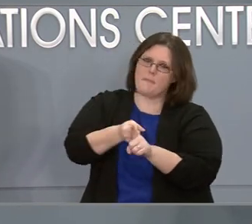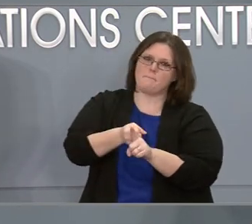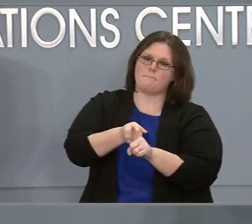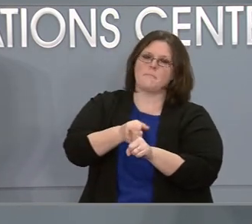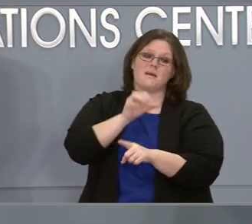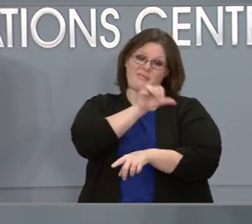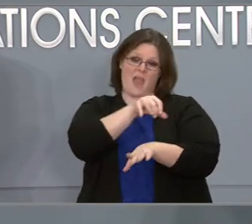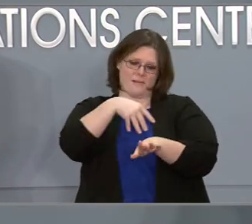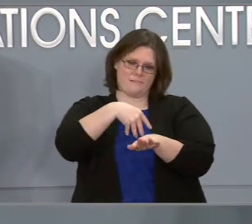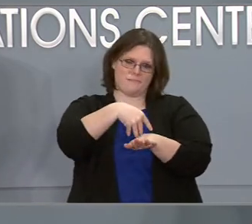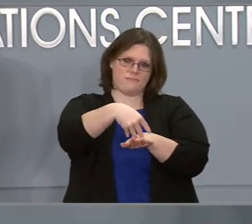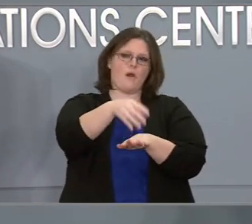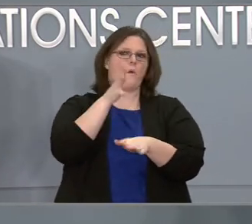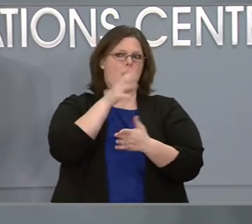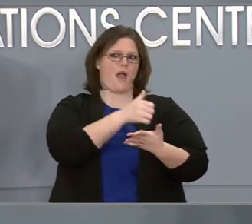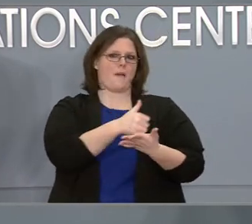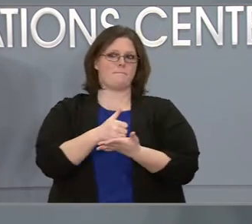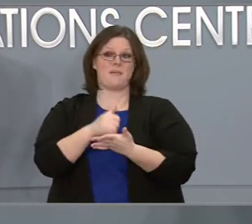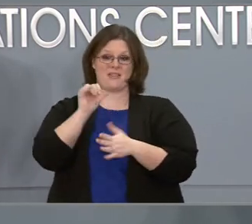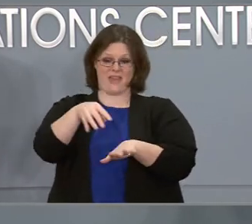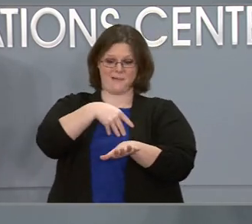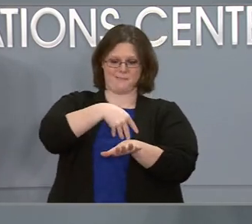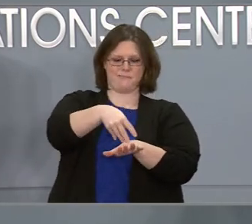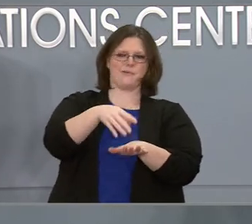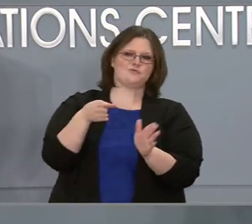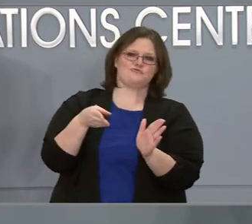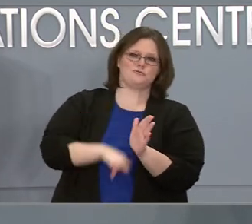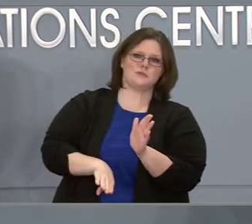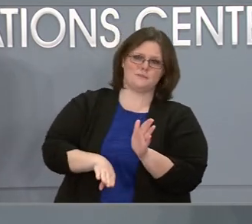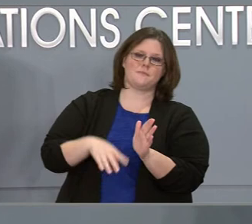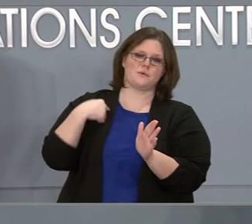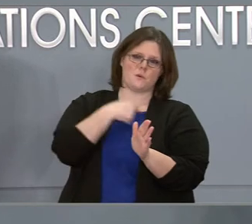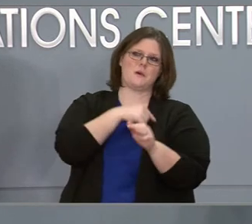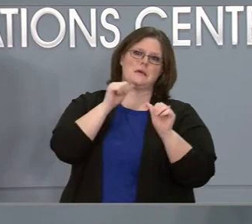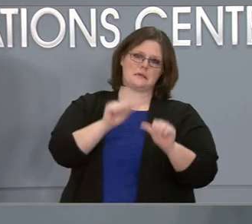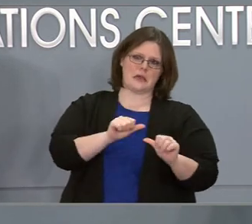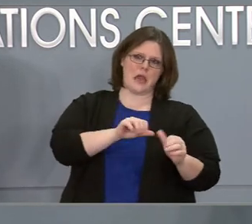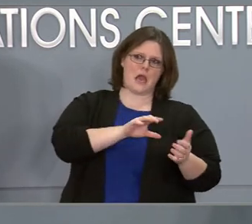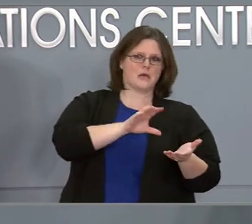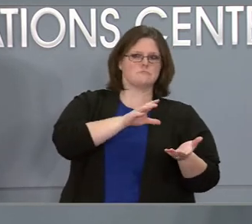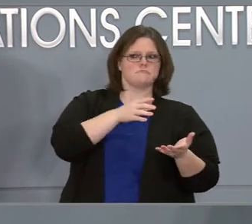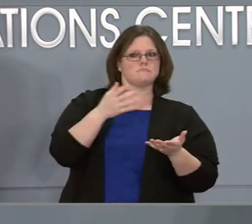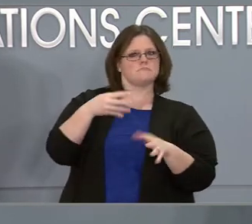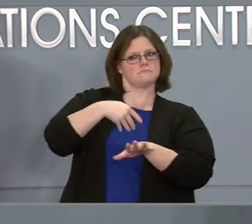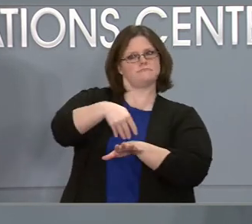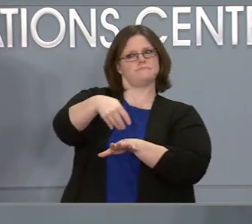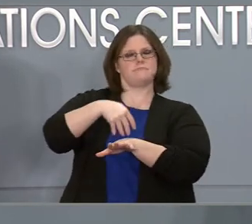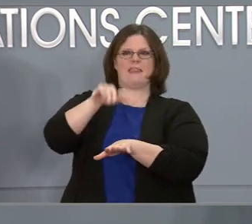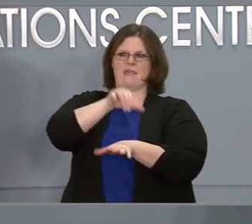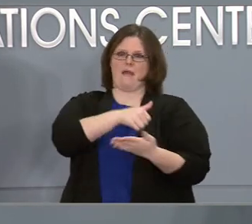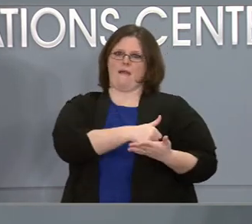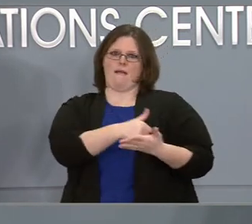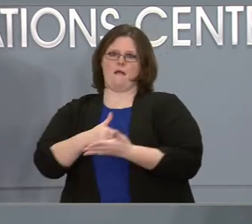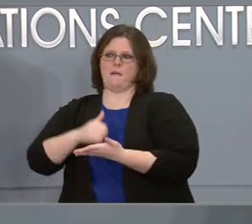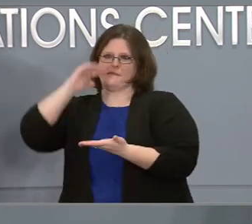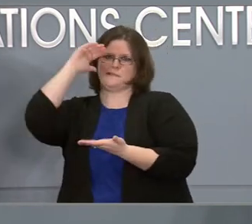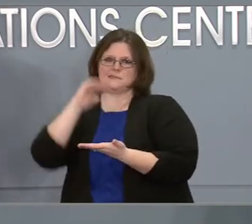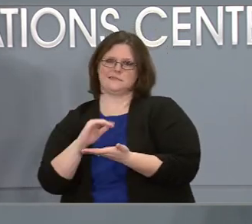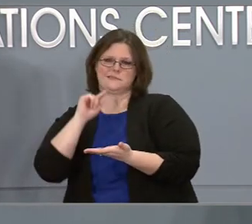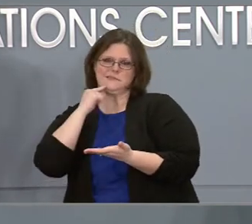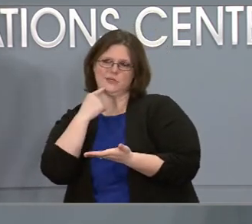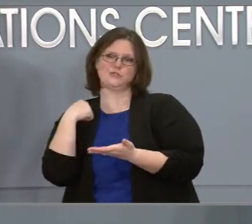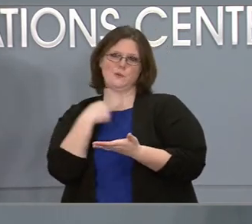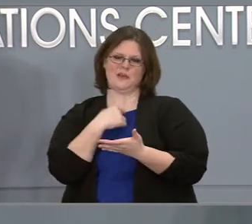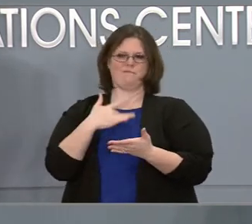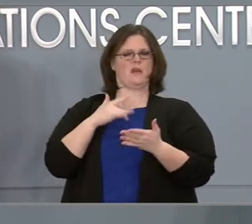very inexpensive way for us to prepare. And we continue to do that because it is a great way for us to prepare. And we will continue to do